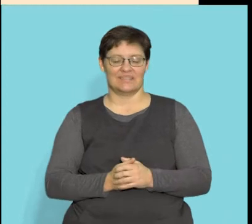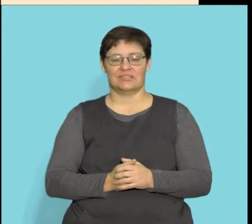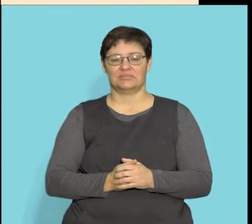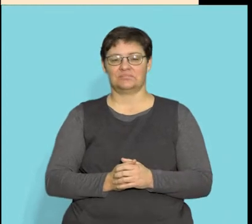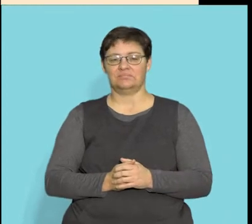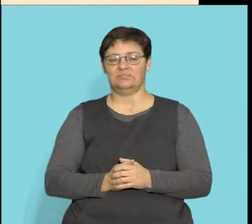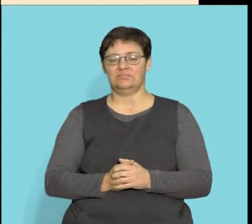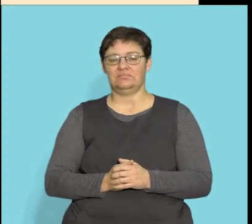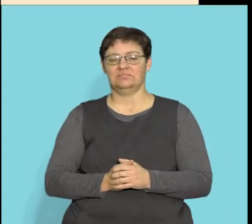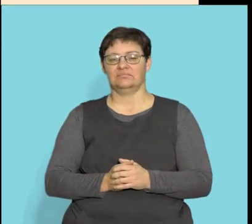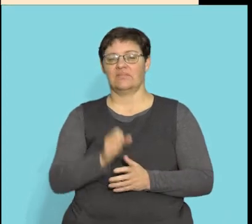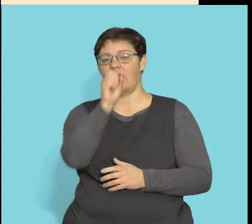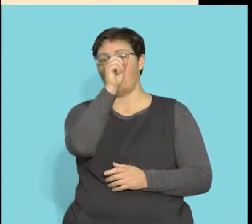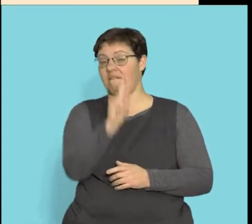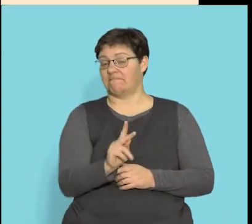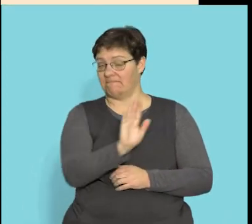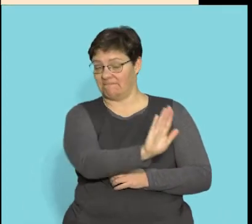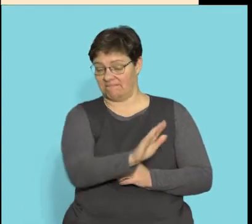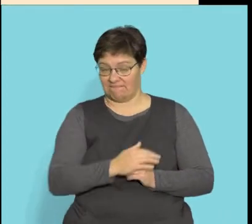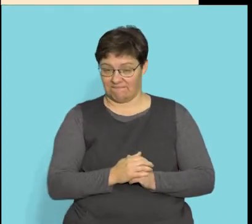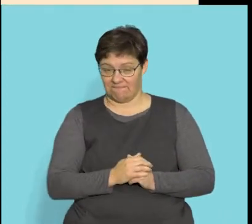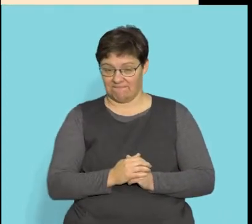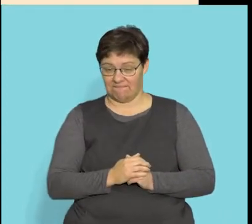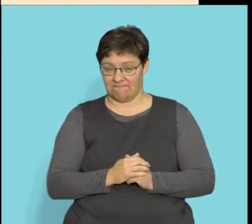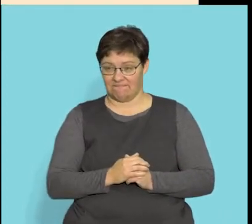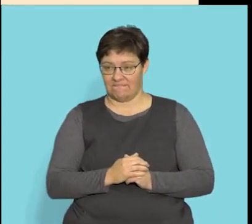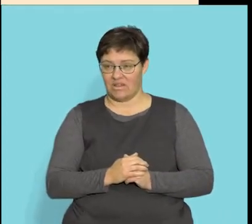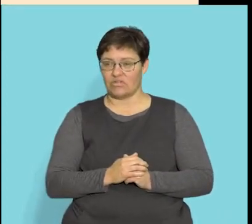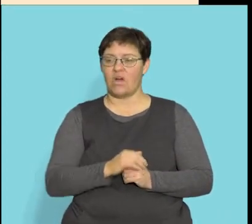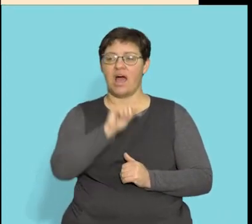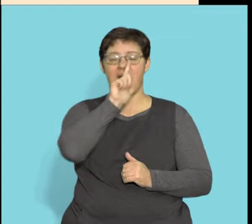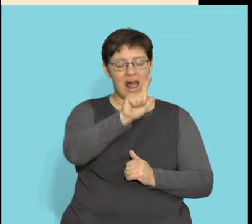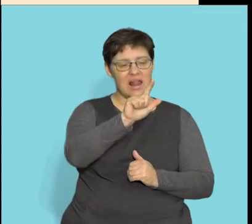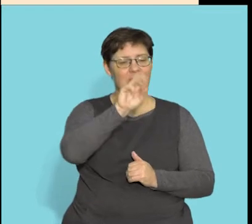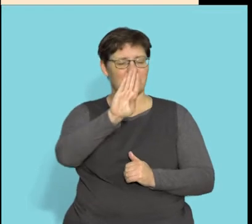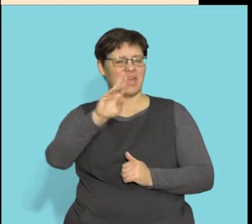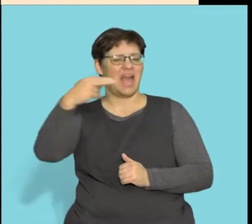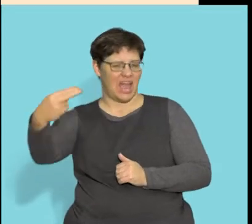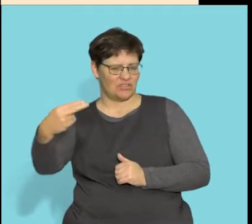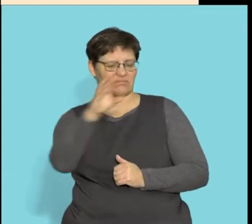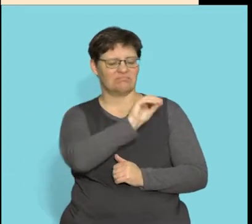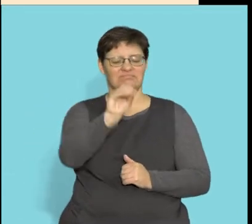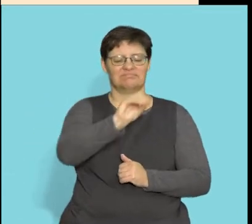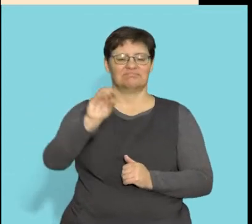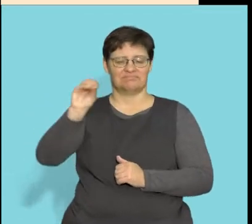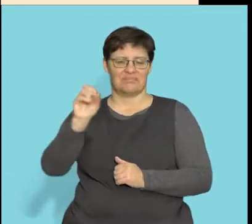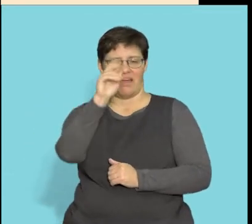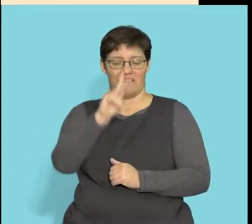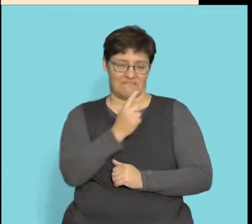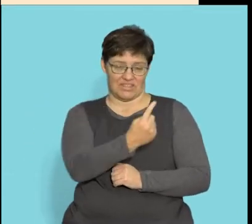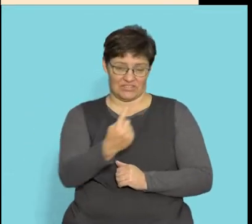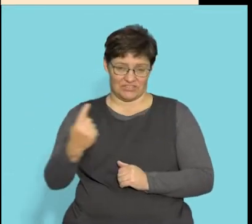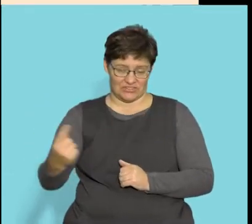factor. So the next one is a scale factor of a half. So before we